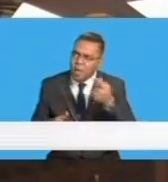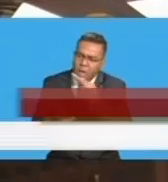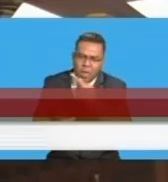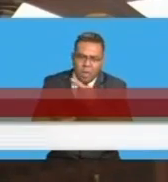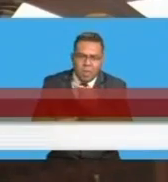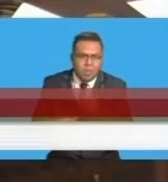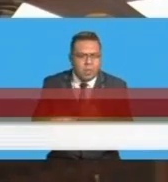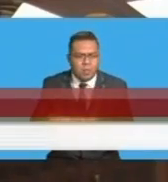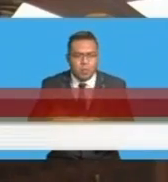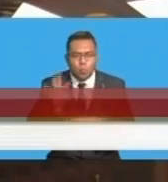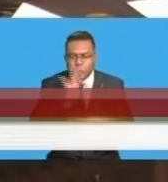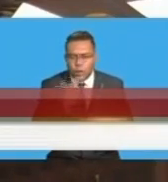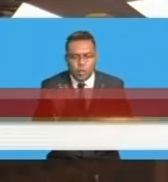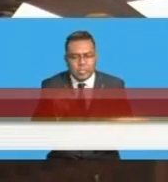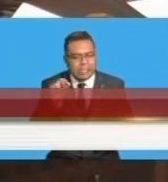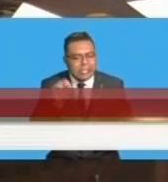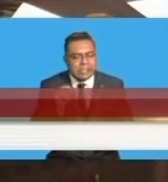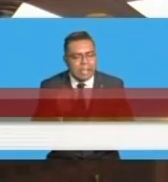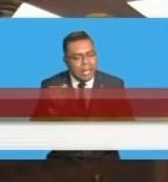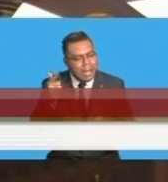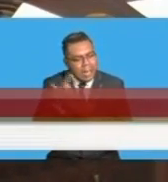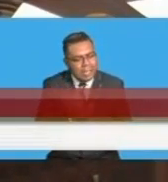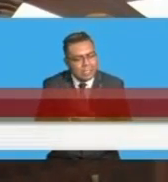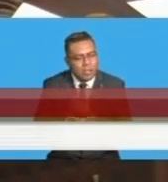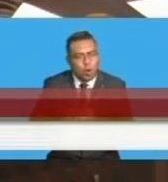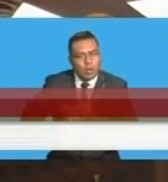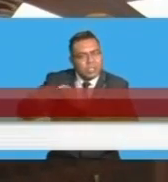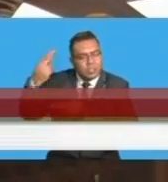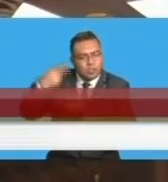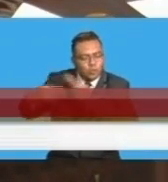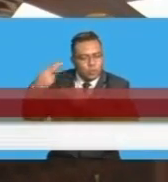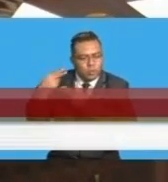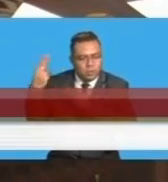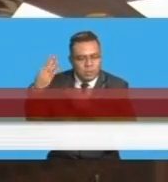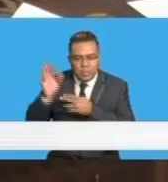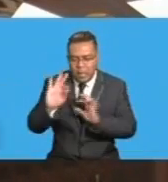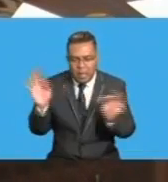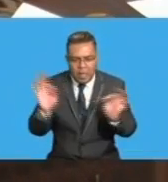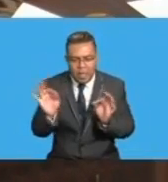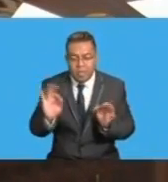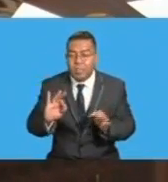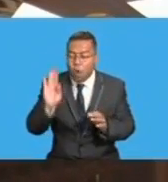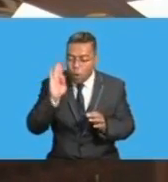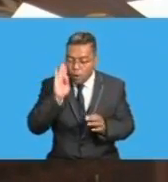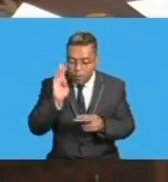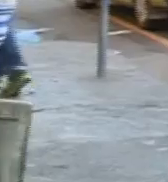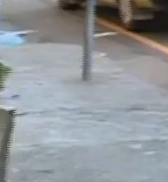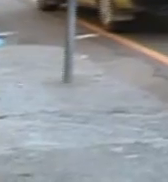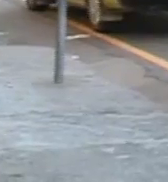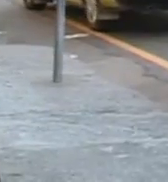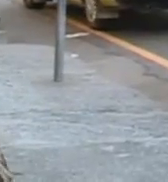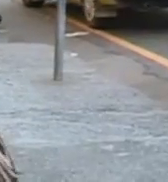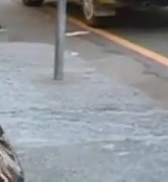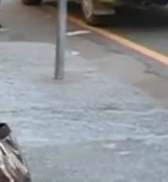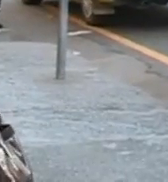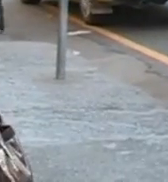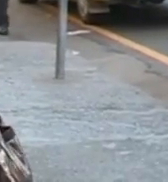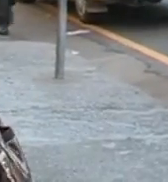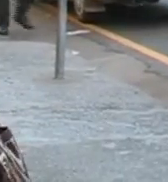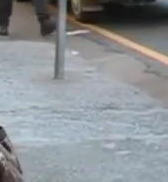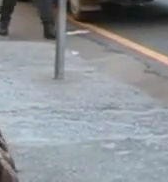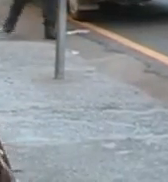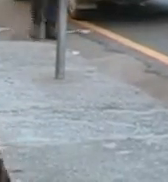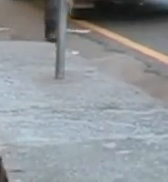do not need a lesson in history, Honourable Speaker, sir. And the Honourable Minister should look no further than her own predecessor, the Honourable